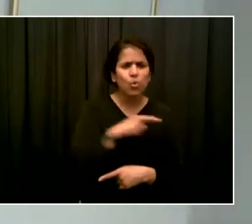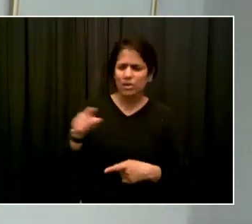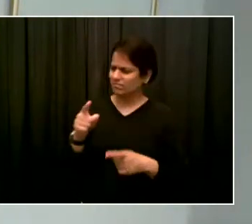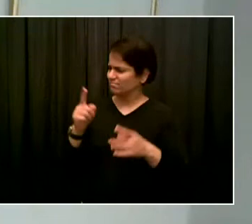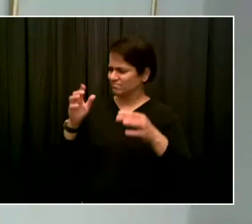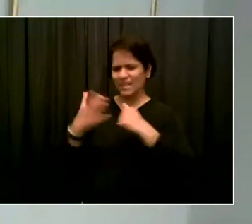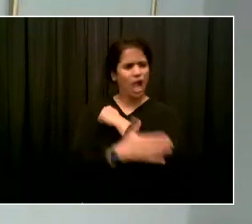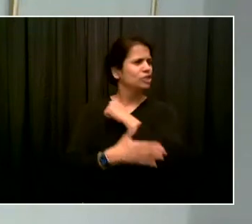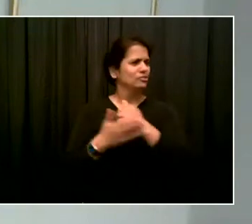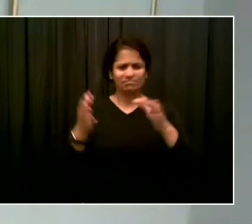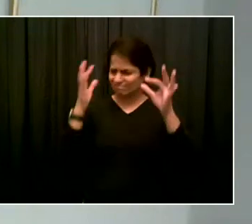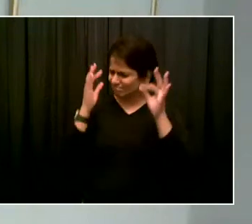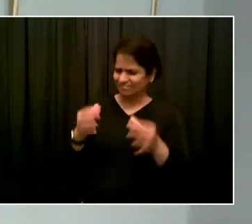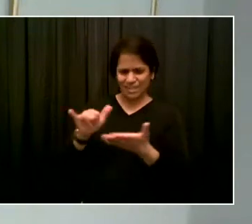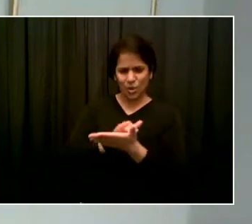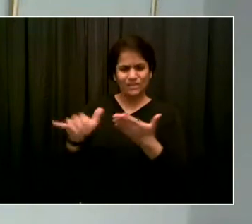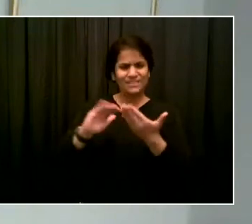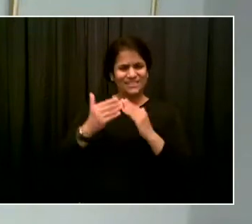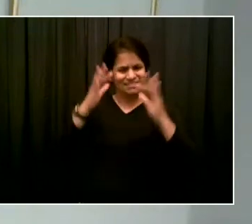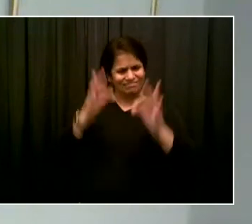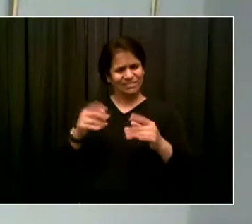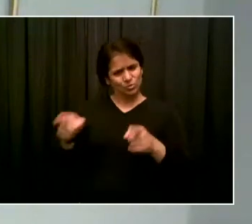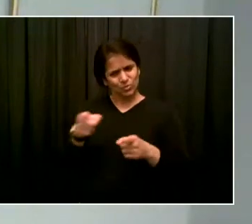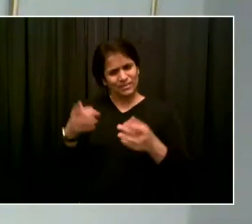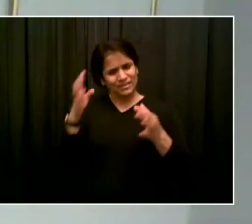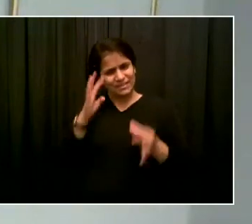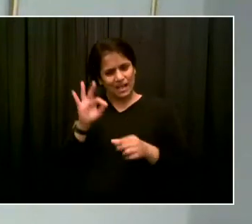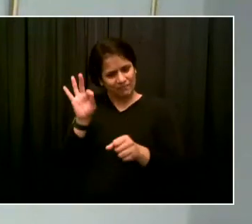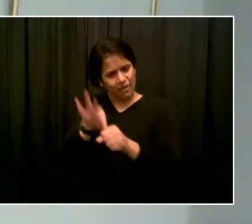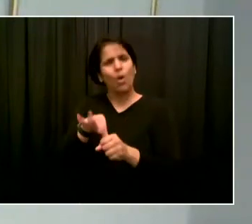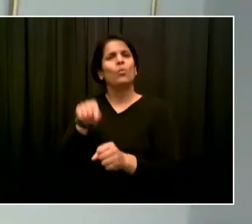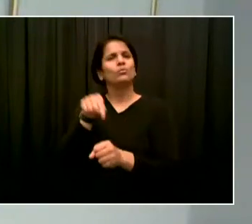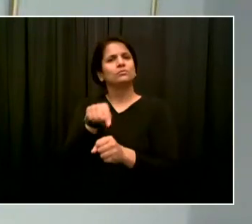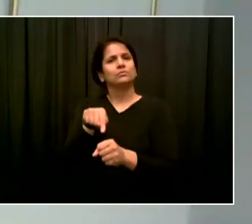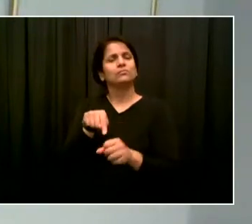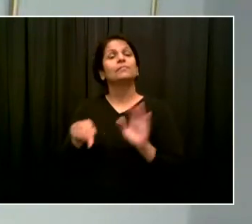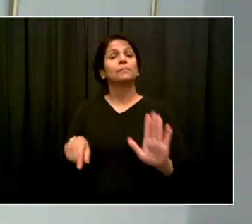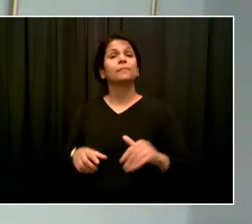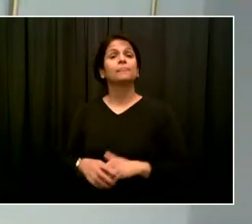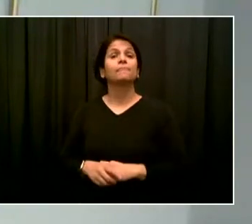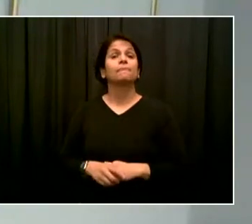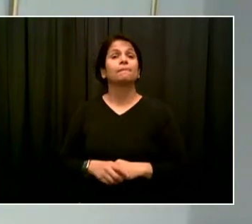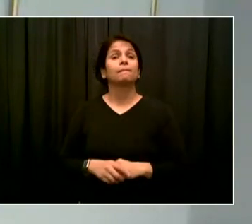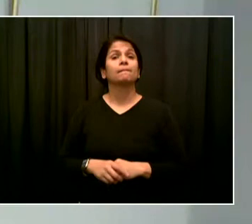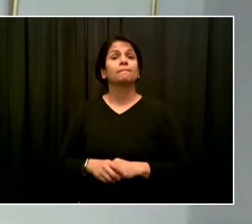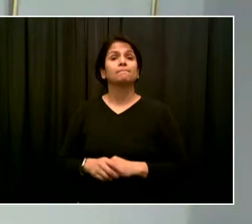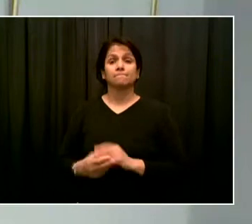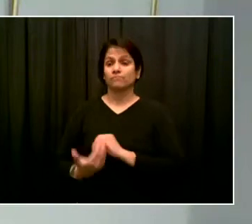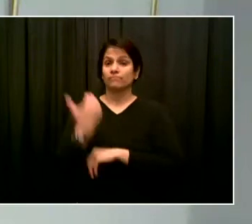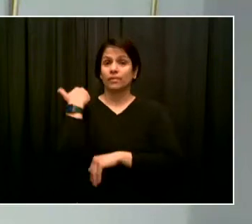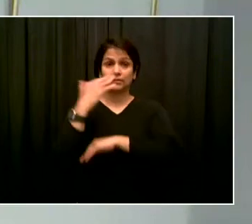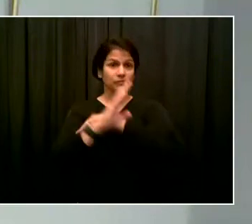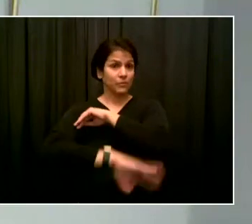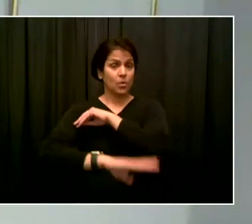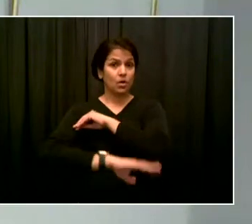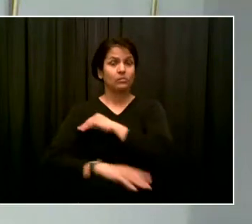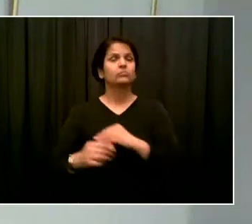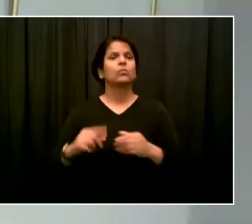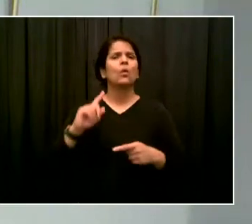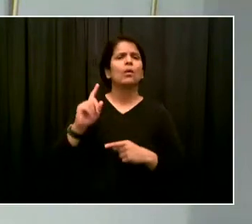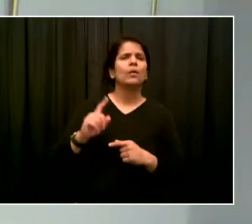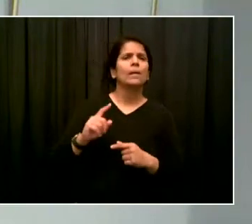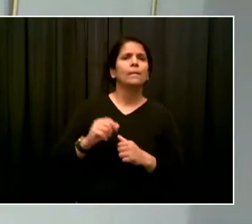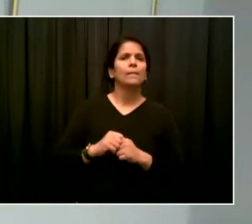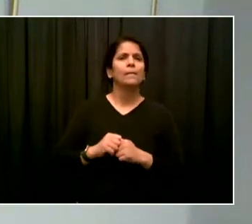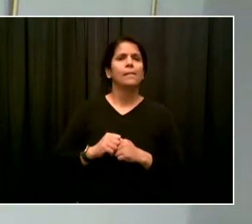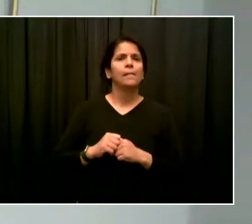in September. So this is all new. Of course, when voters went to the polls in 2019, they could not have predicted that a global pandemic